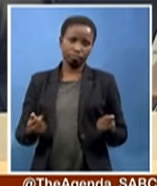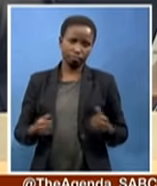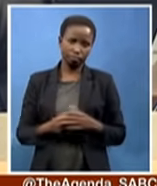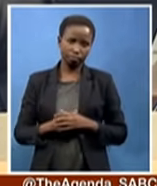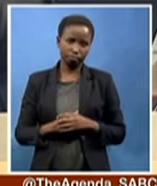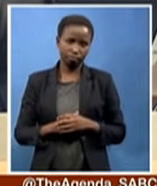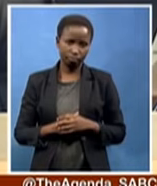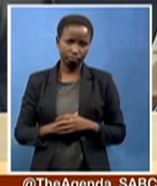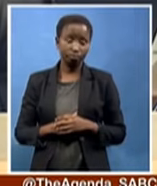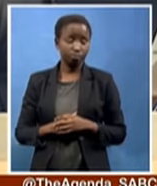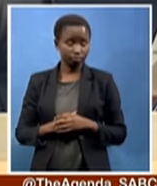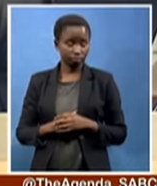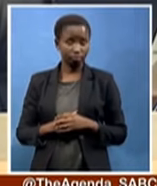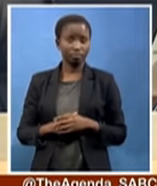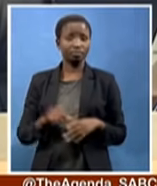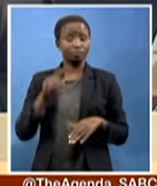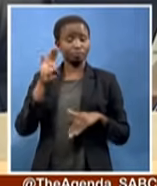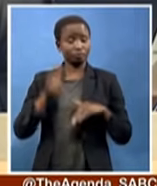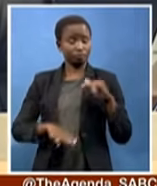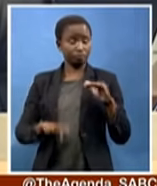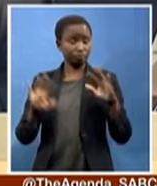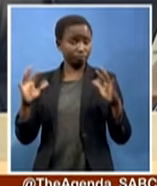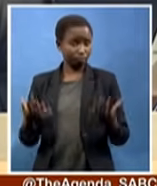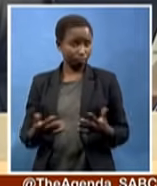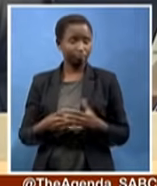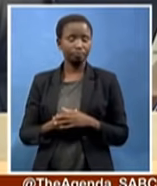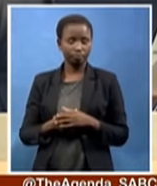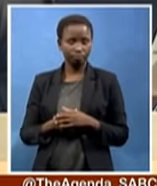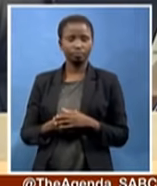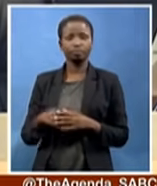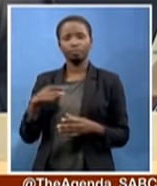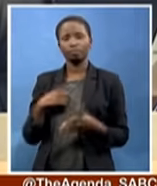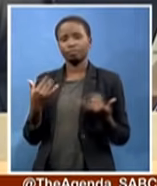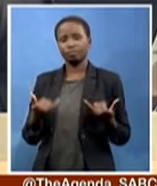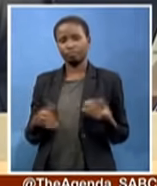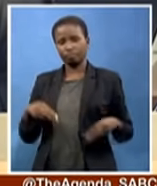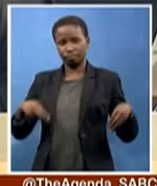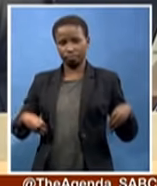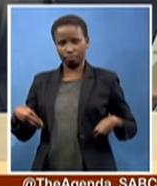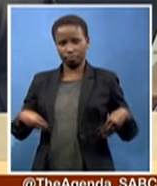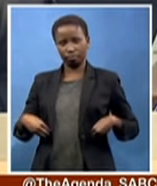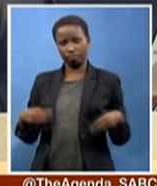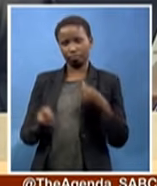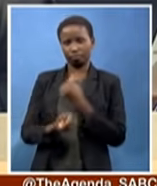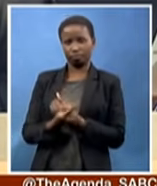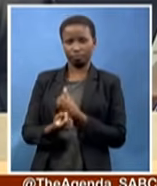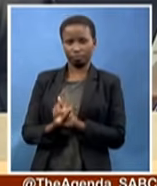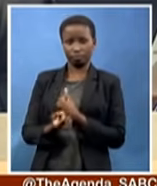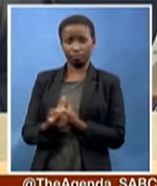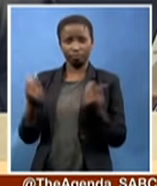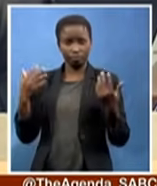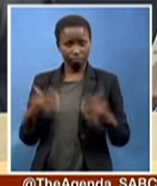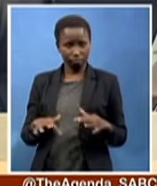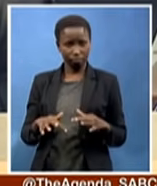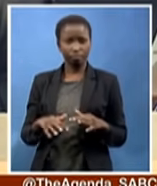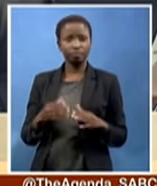to which corruption contributed to practices of patronage, factionalism, and the manipulation of